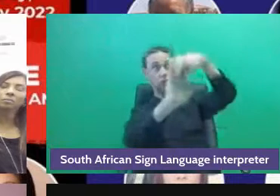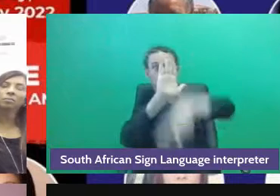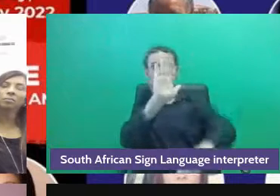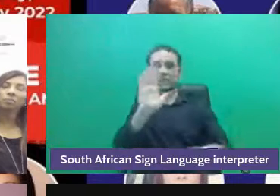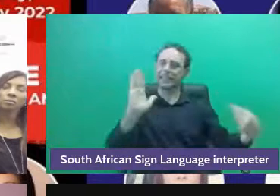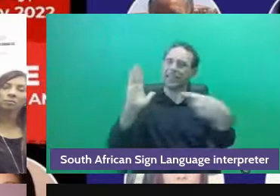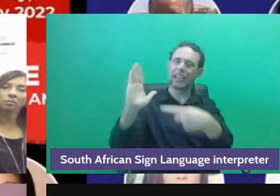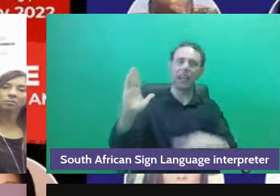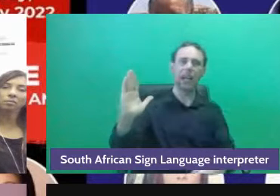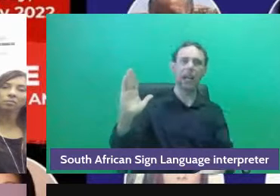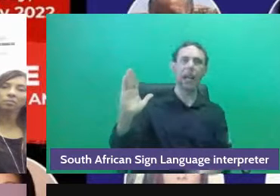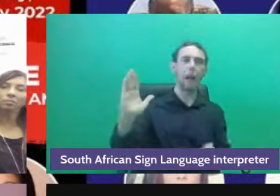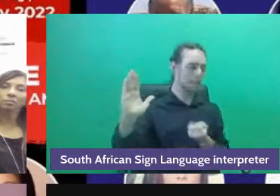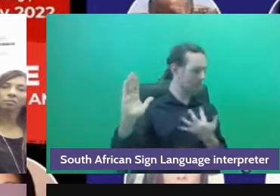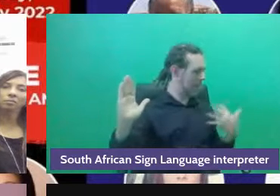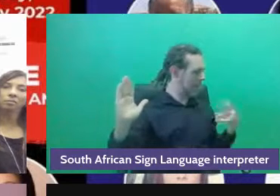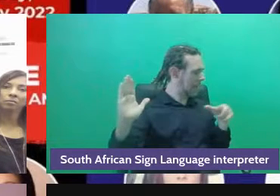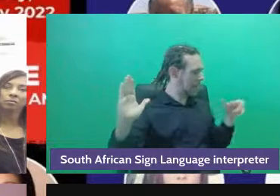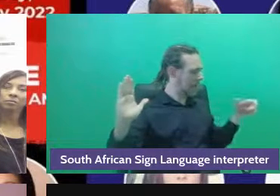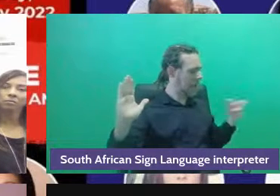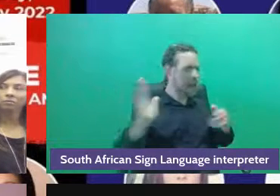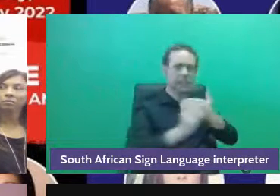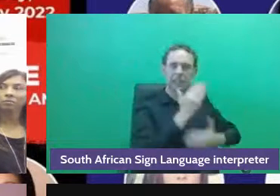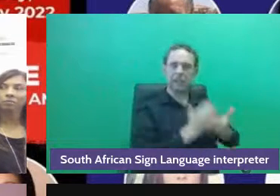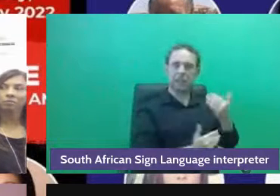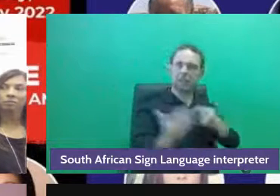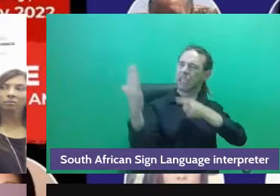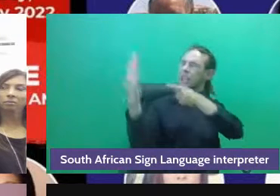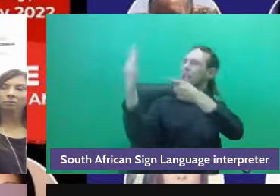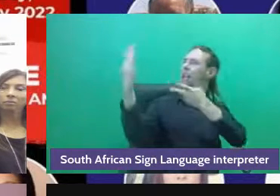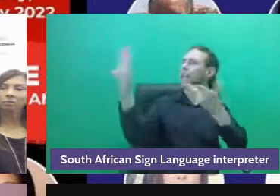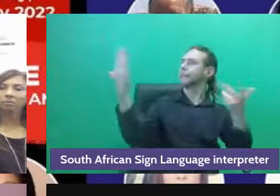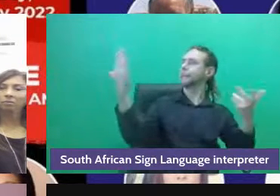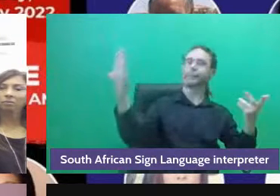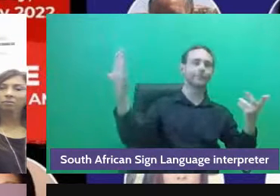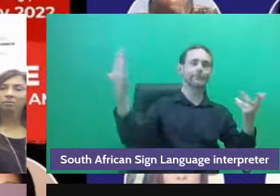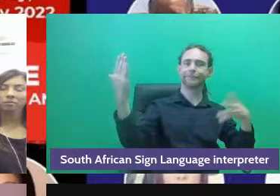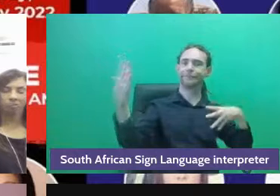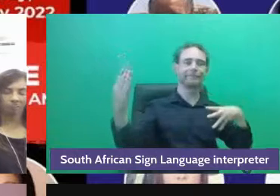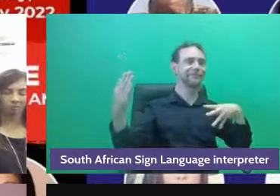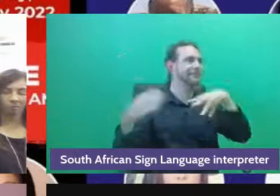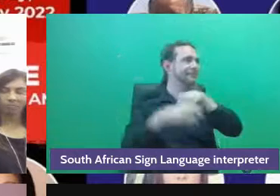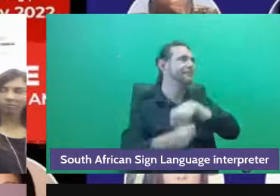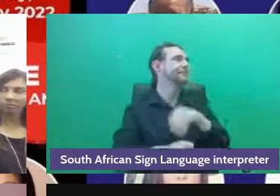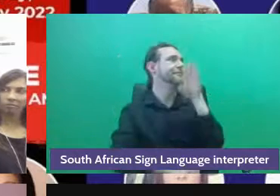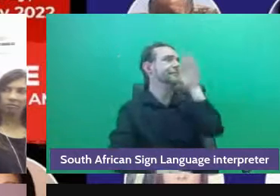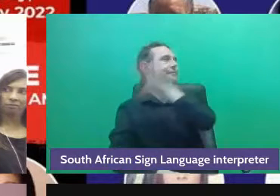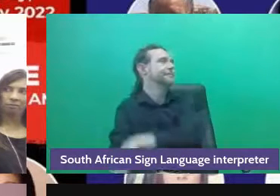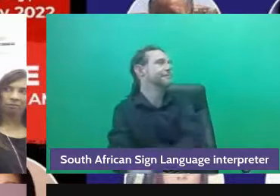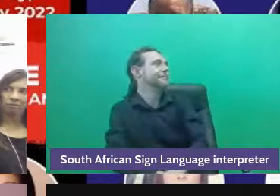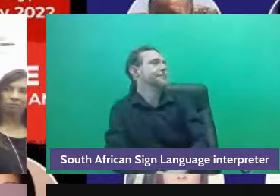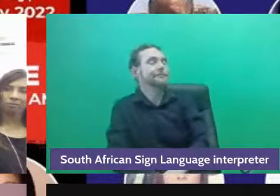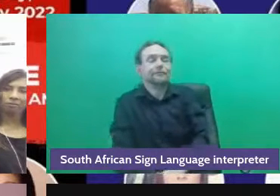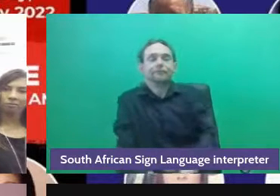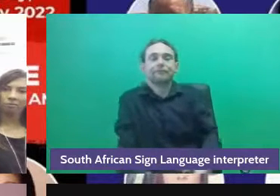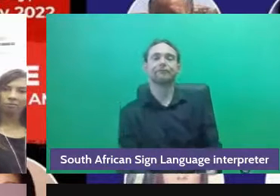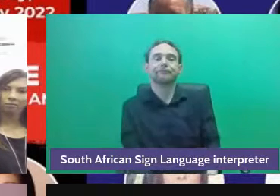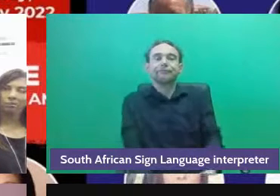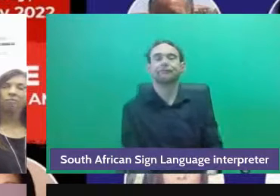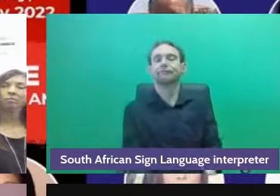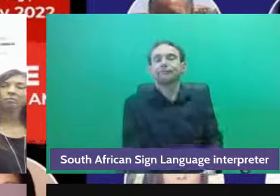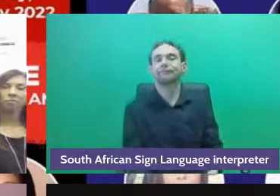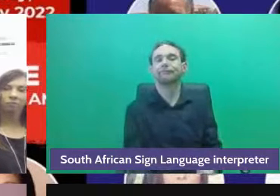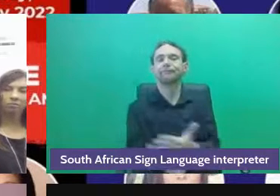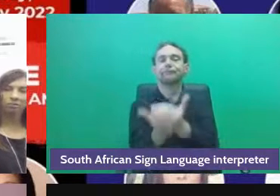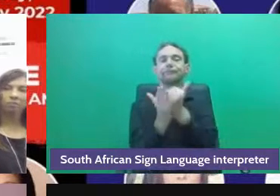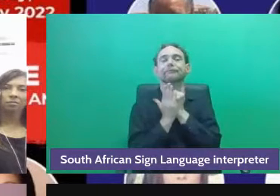7 pillars, and in those 7 pillars, how are we ensuring that these pillars speak to the experiences of a Tato who lives